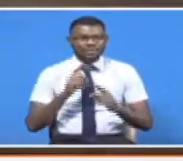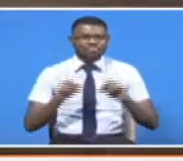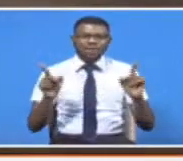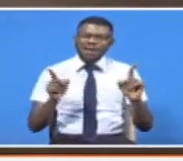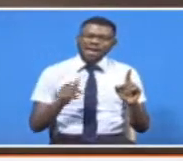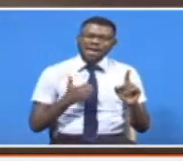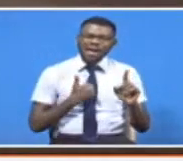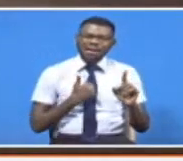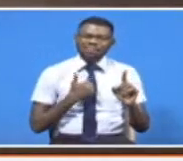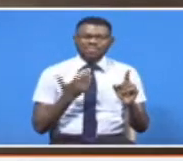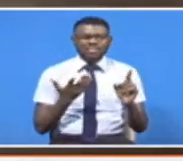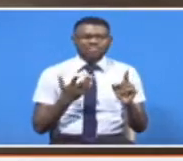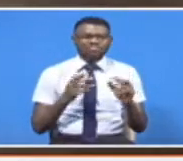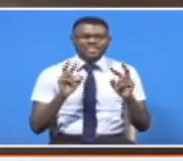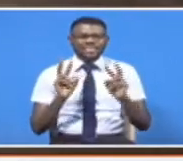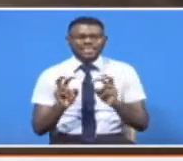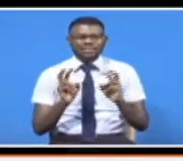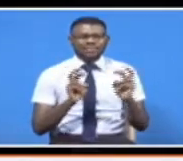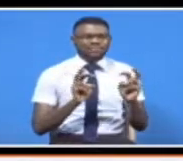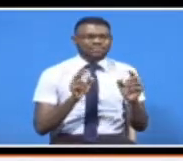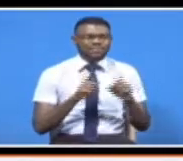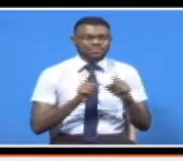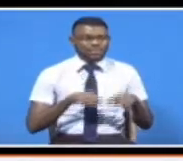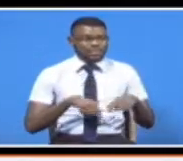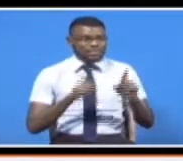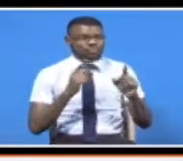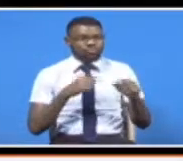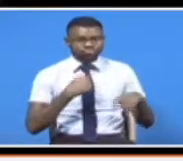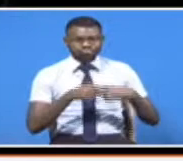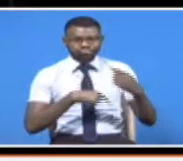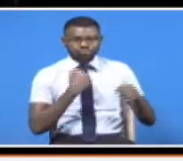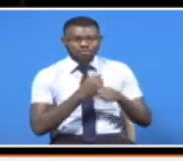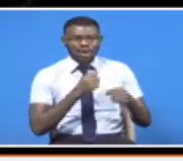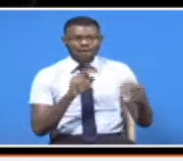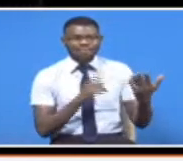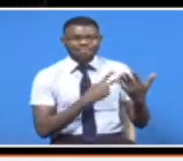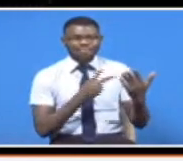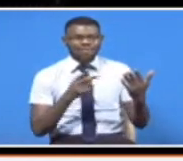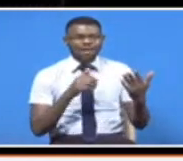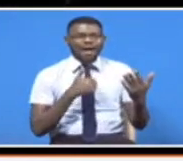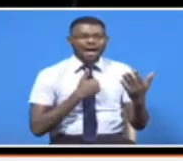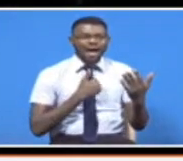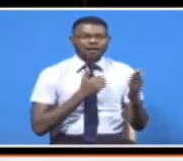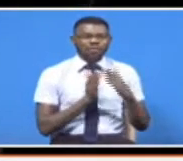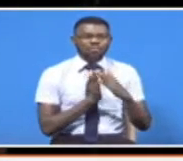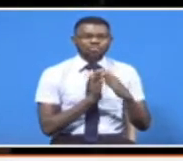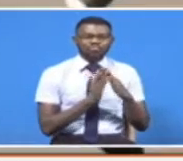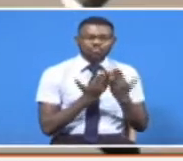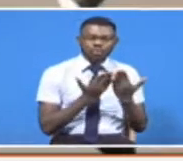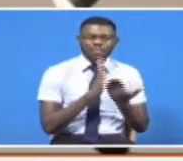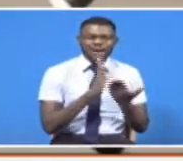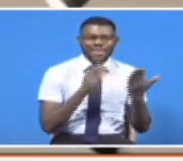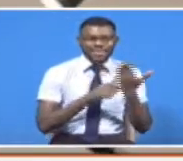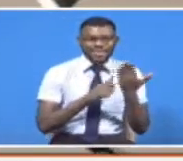while seemingly endorsing the article as on point. In his memo, Wa Thiongo recounts.